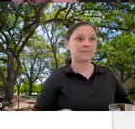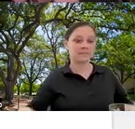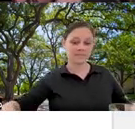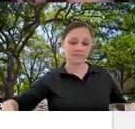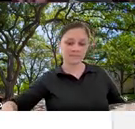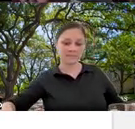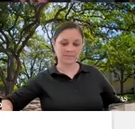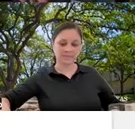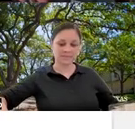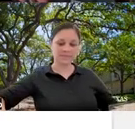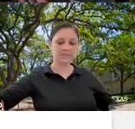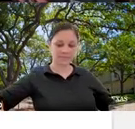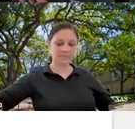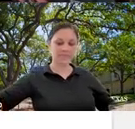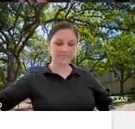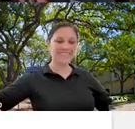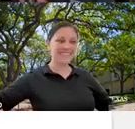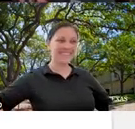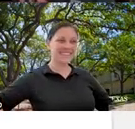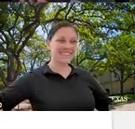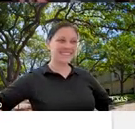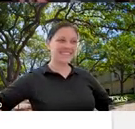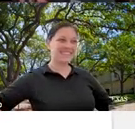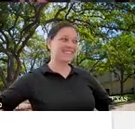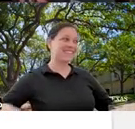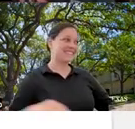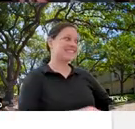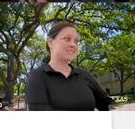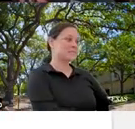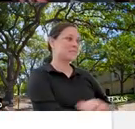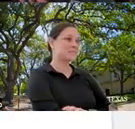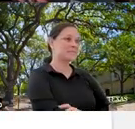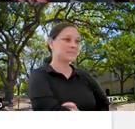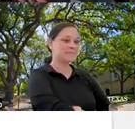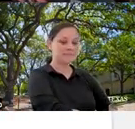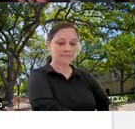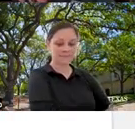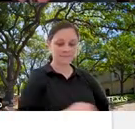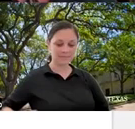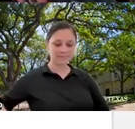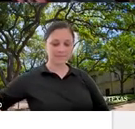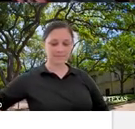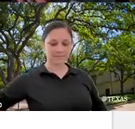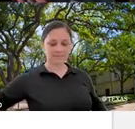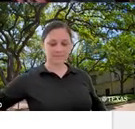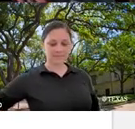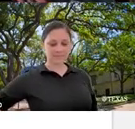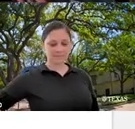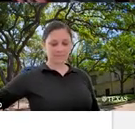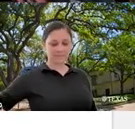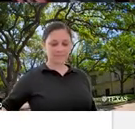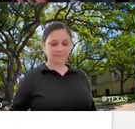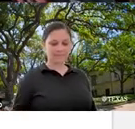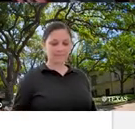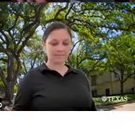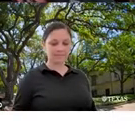get it all out. Put as many stickies as you want up there. And so something to keep in mind before I